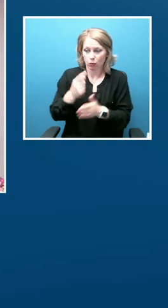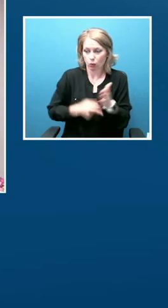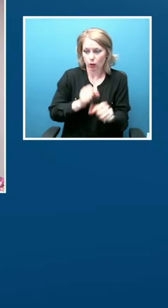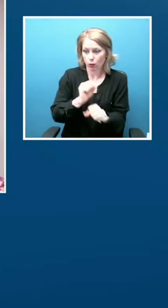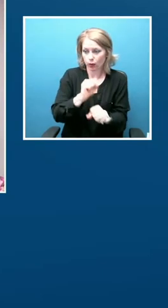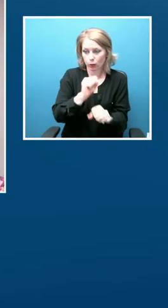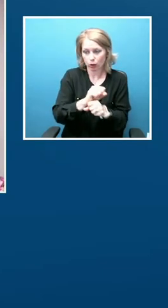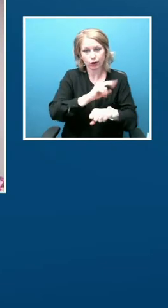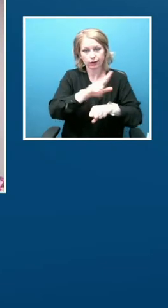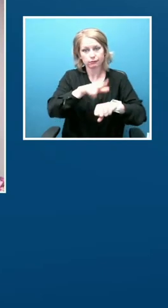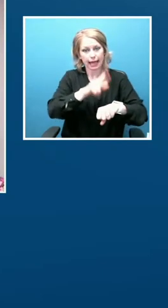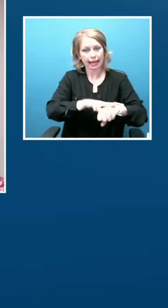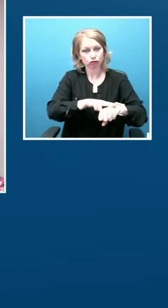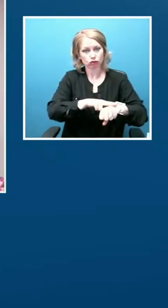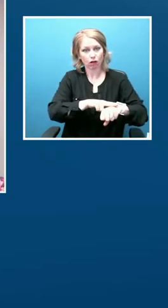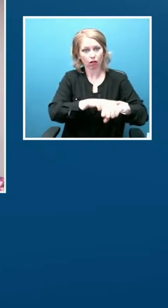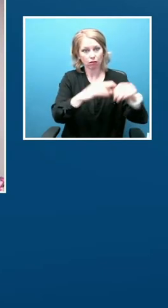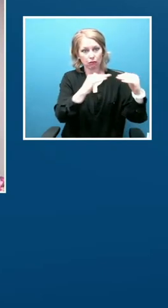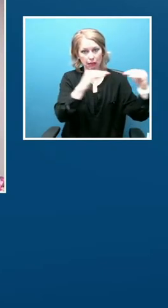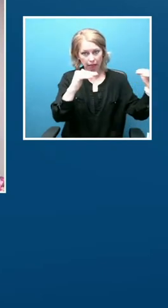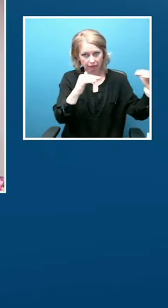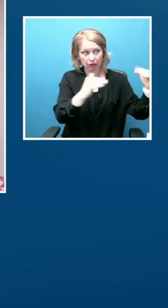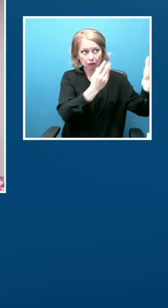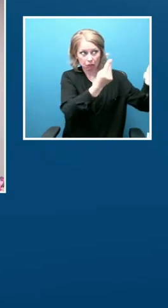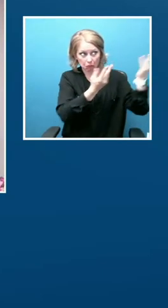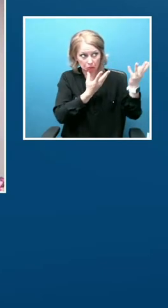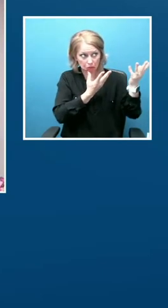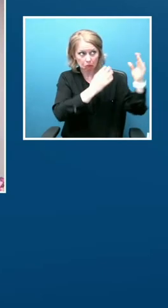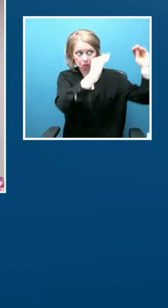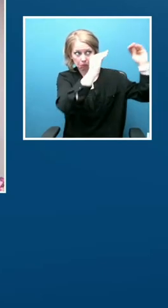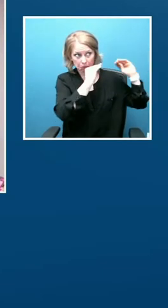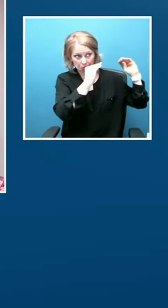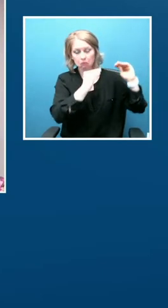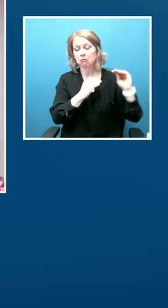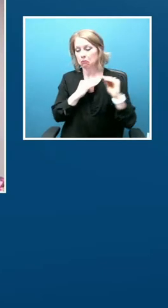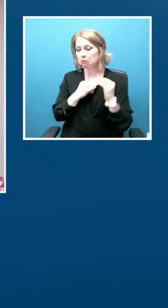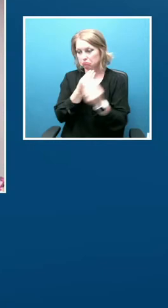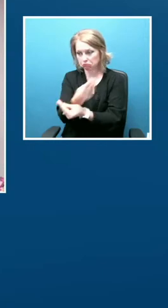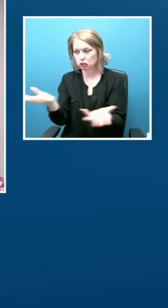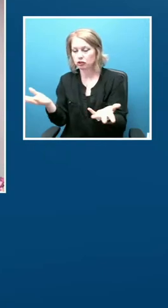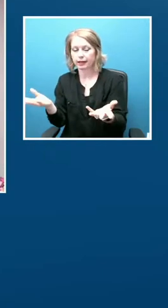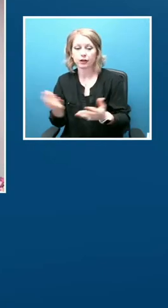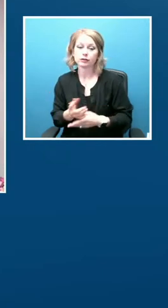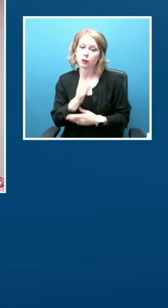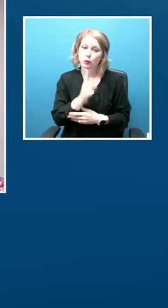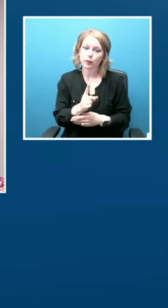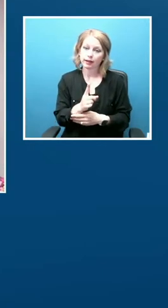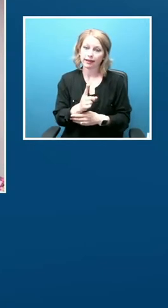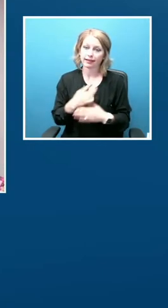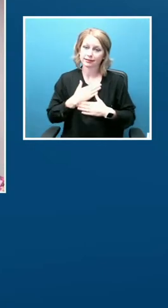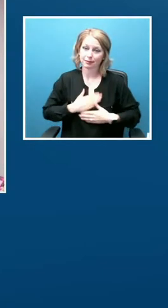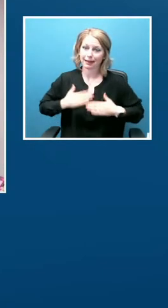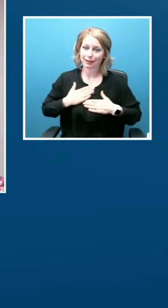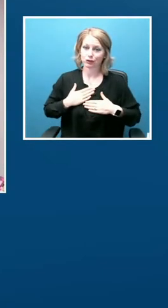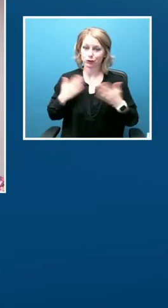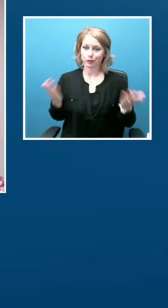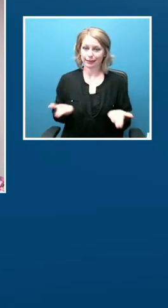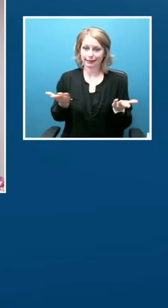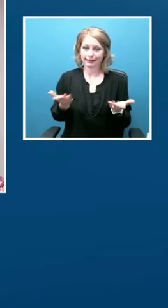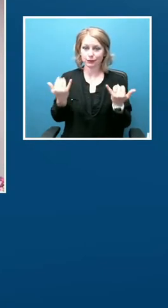national basis with others. So it is indeed a pleasure to come before you today